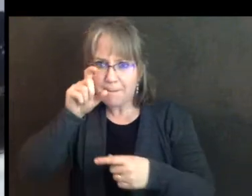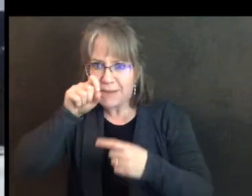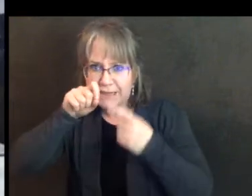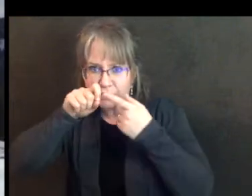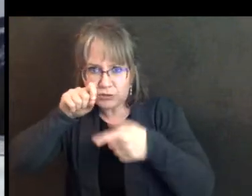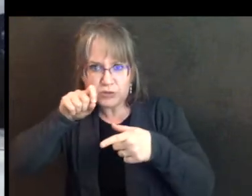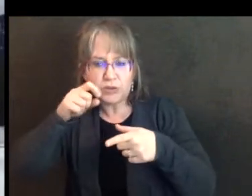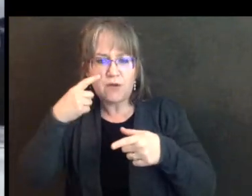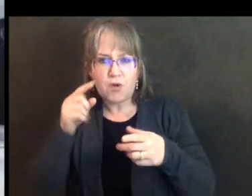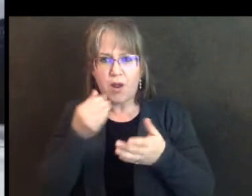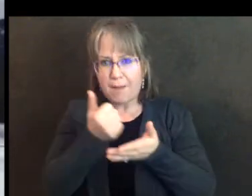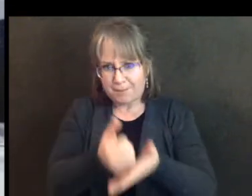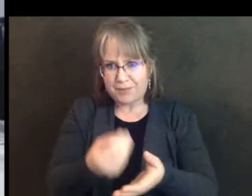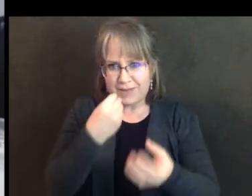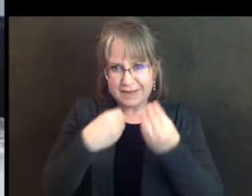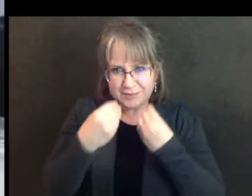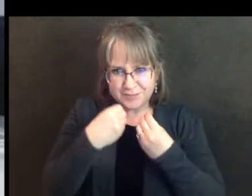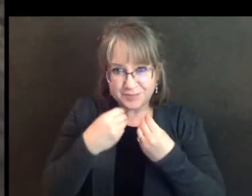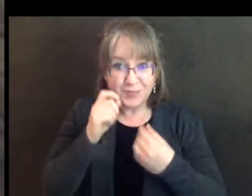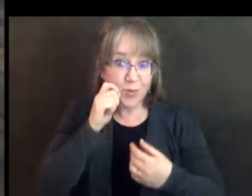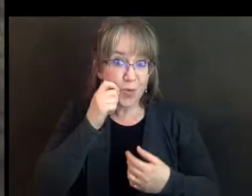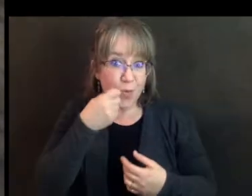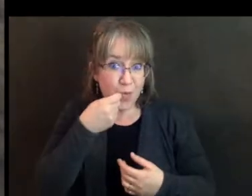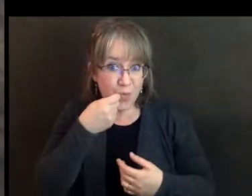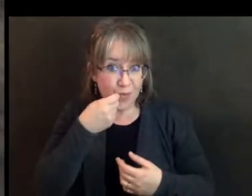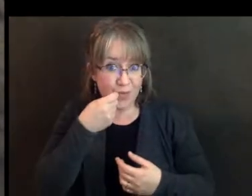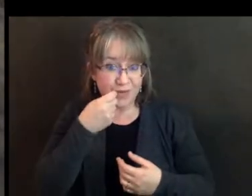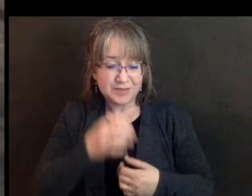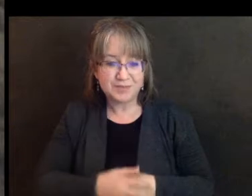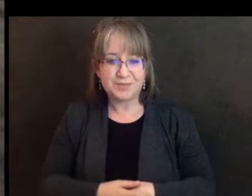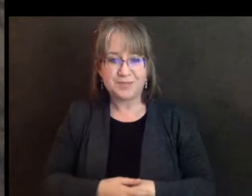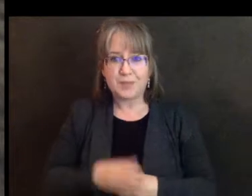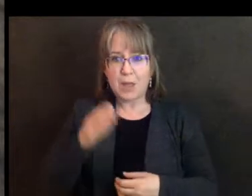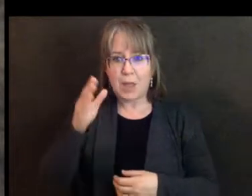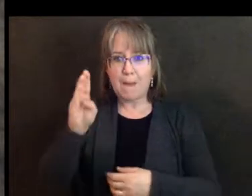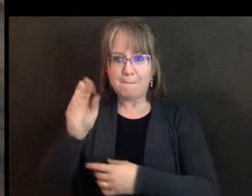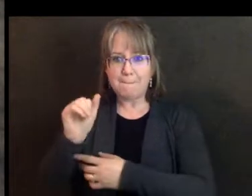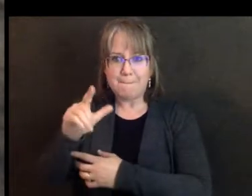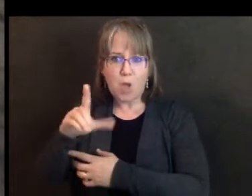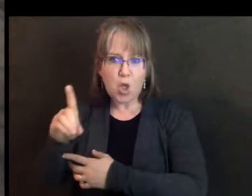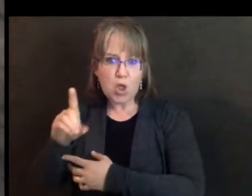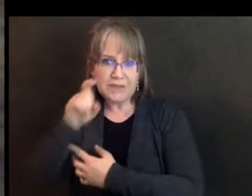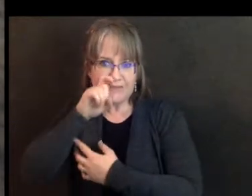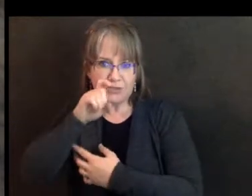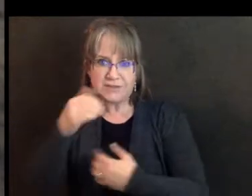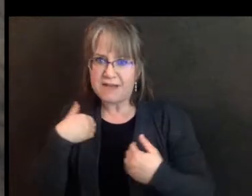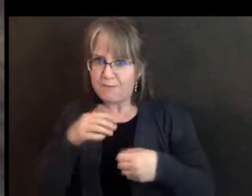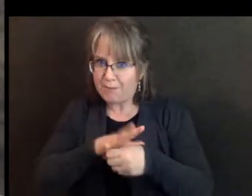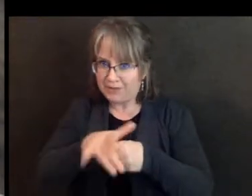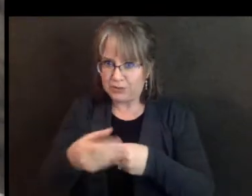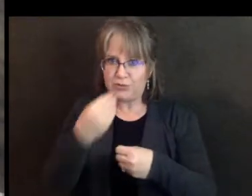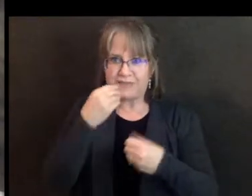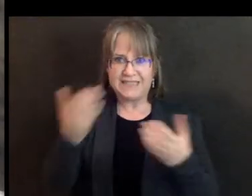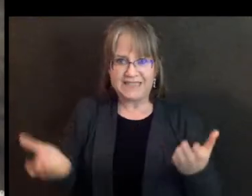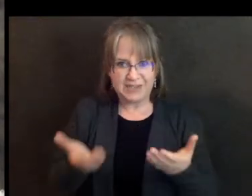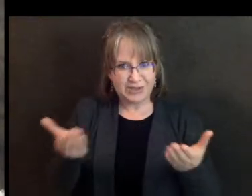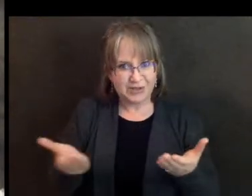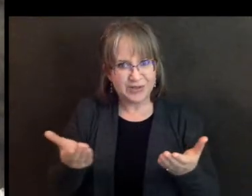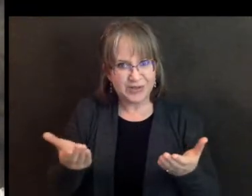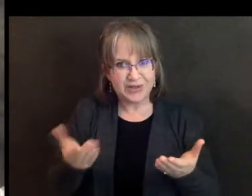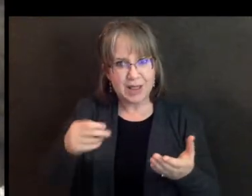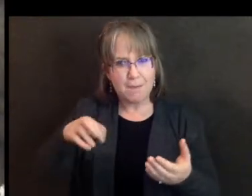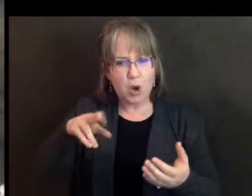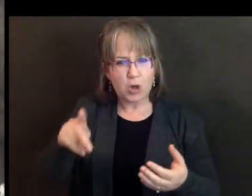if you ask me. Bald eagles have plenty to eat here at the park. Everything essential to a good bald eagle